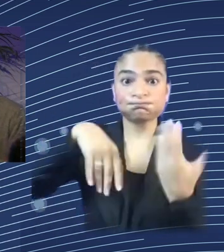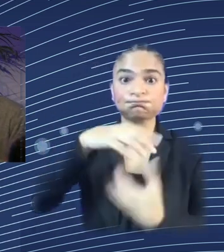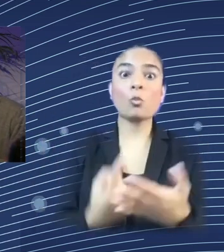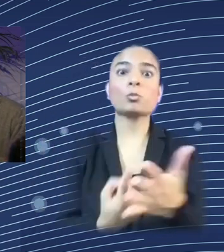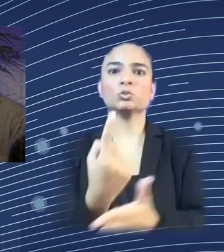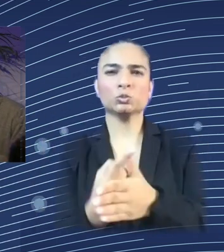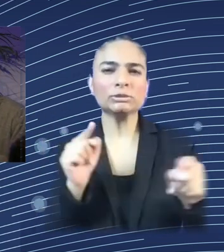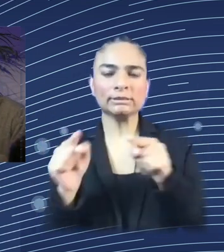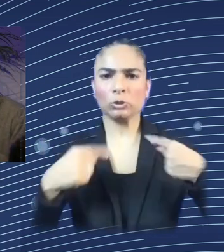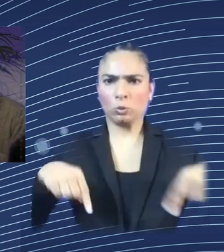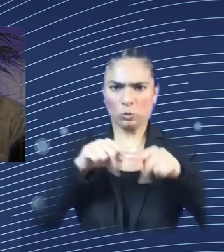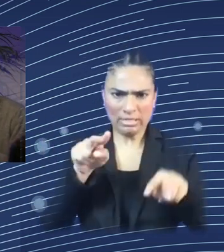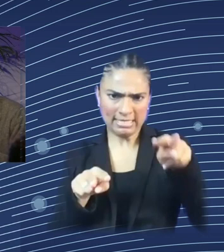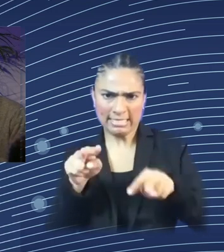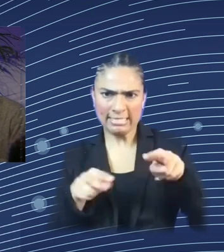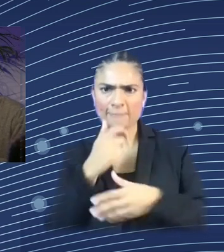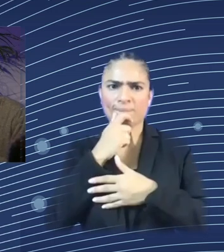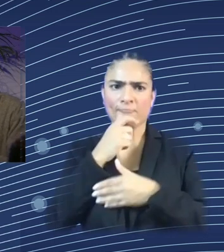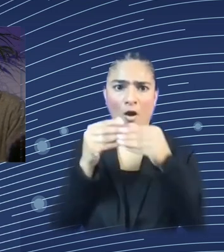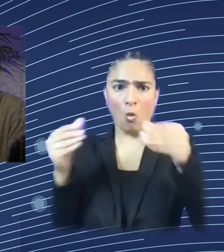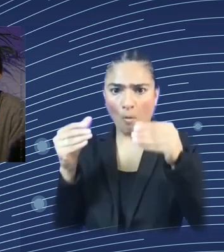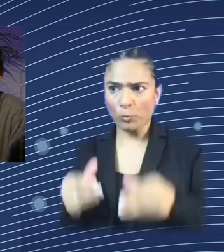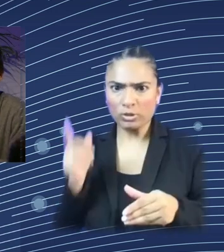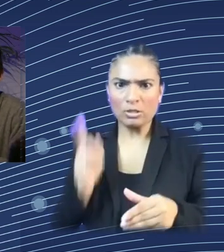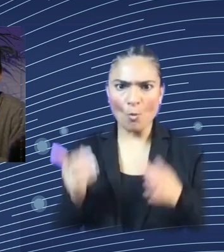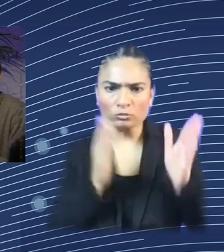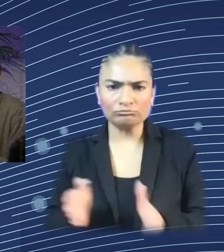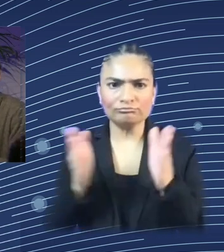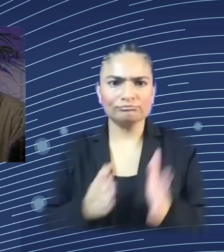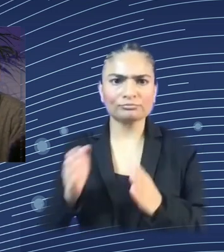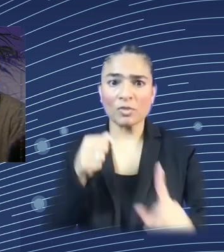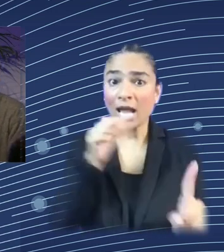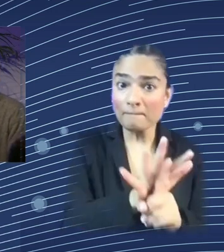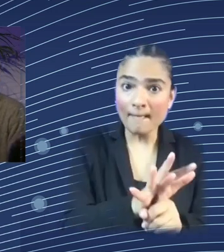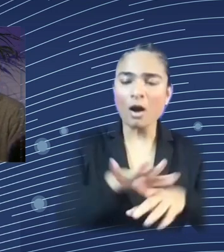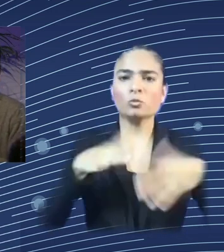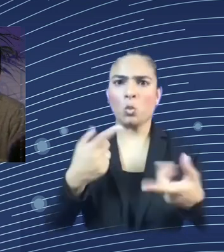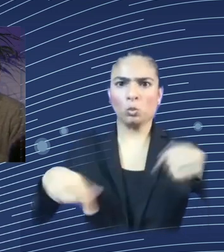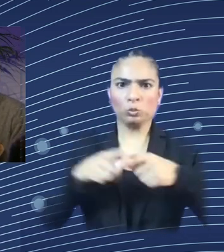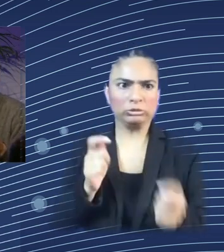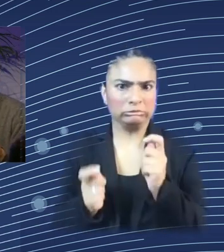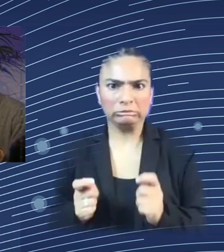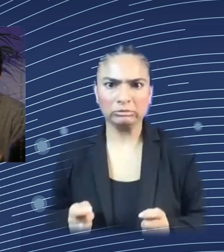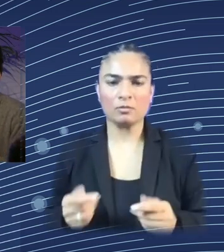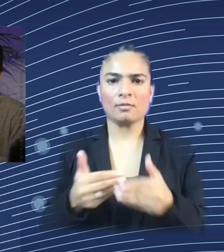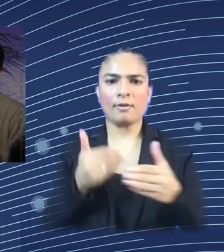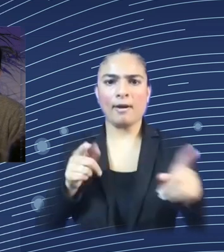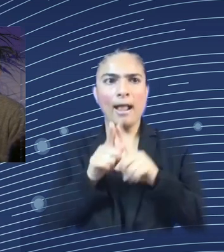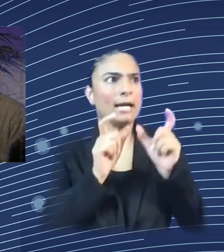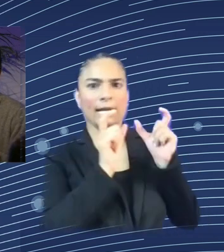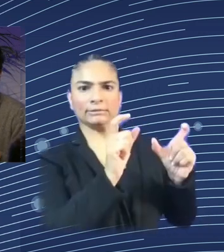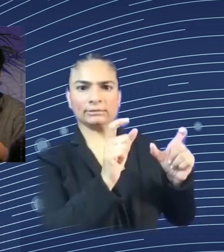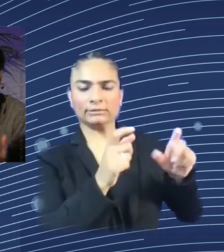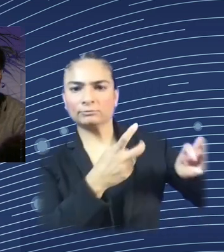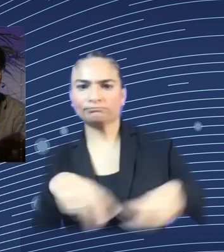data. If ESG data is published in a very accurate way, and that's why, for example,